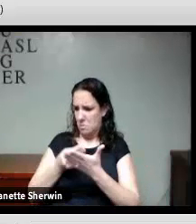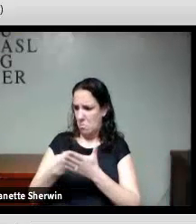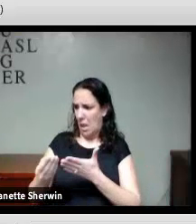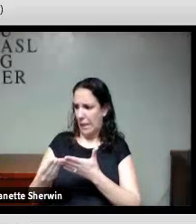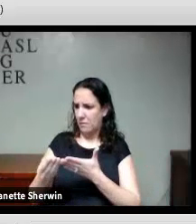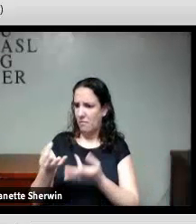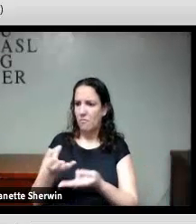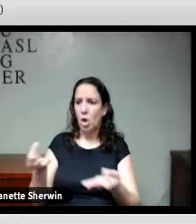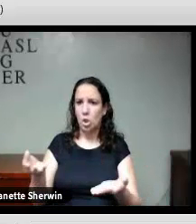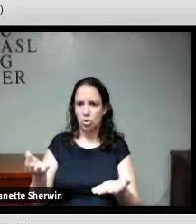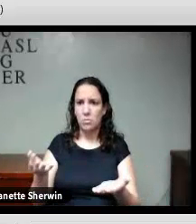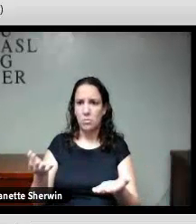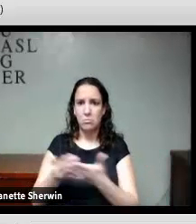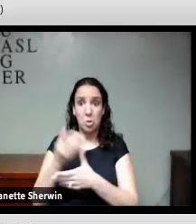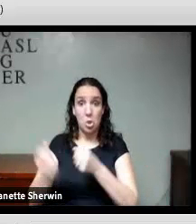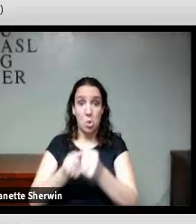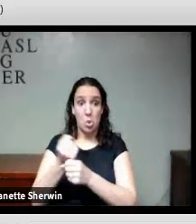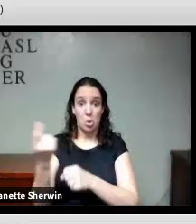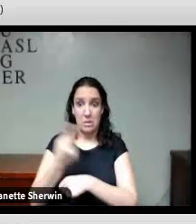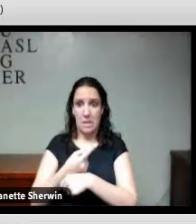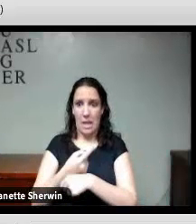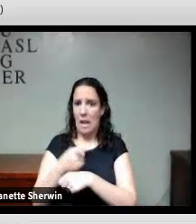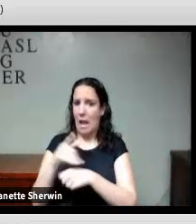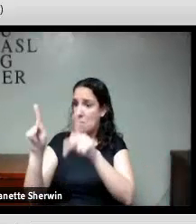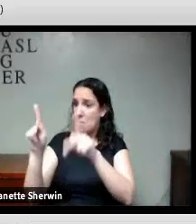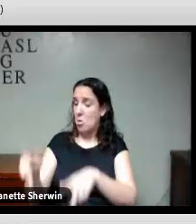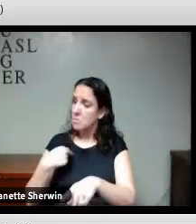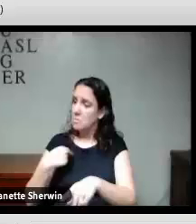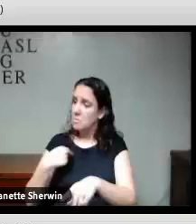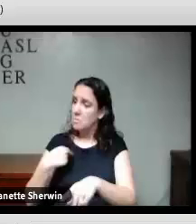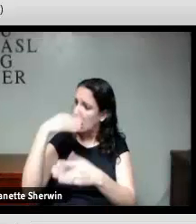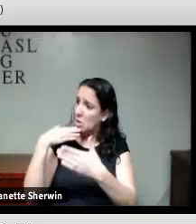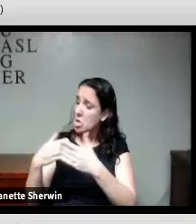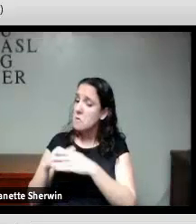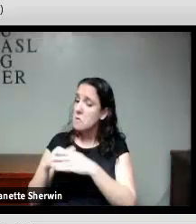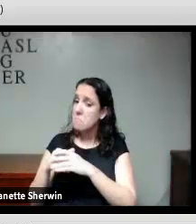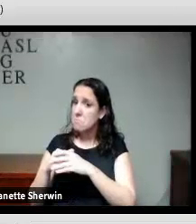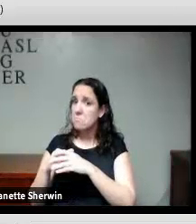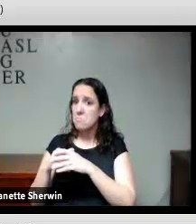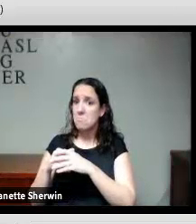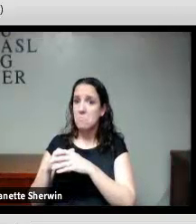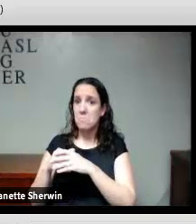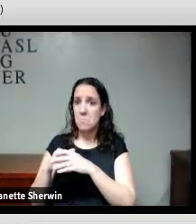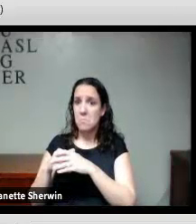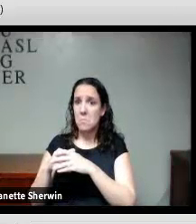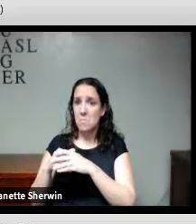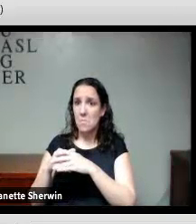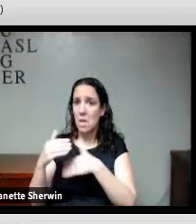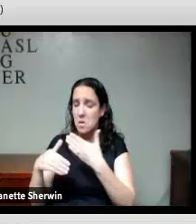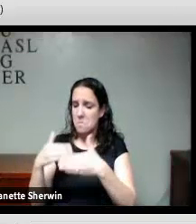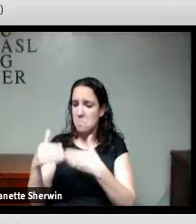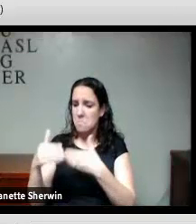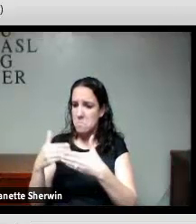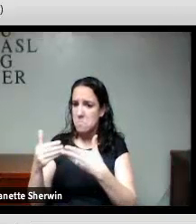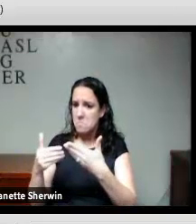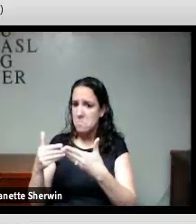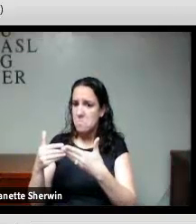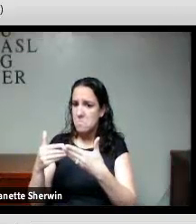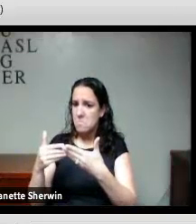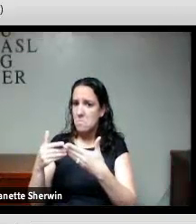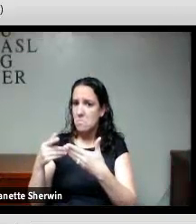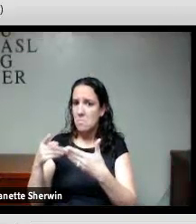a really good, I thought, salesperson. And lo and behold, about 2/3 of the way into our conversation, he picked up his